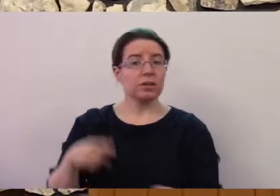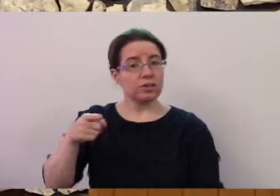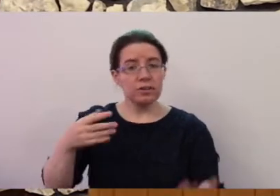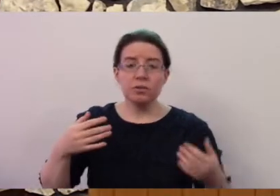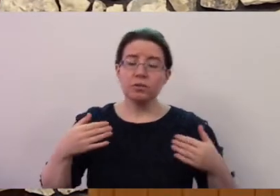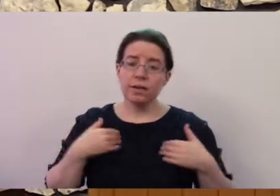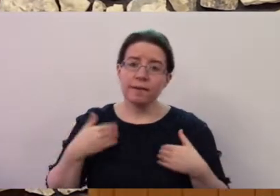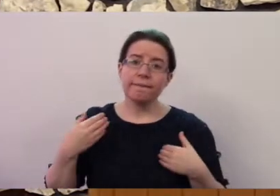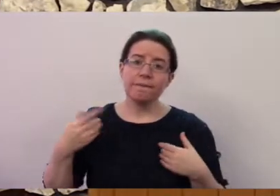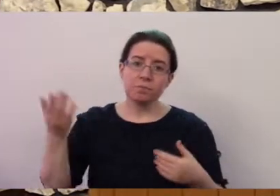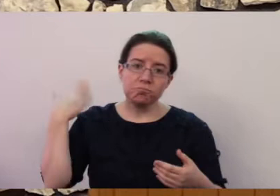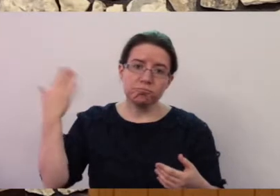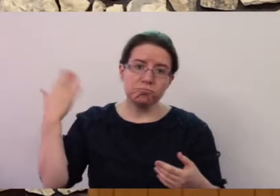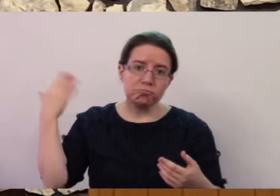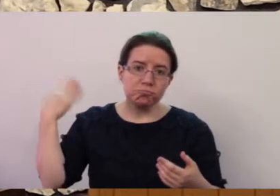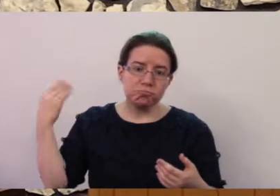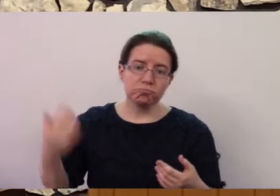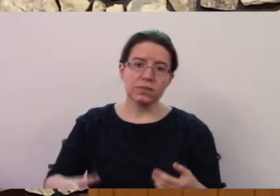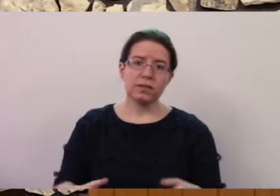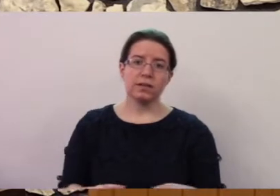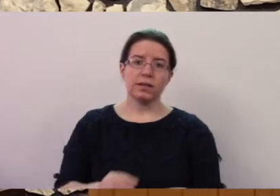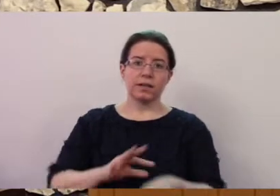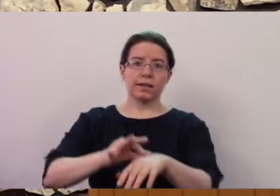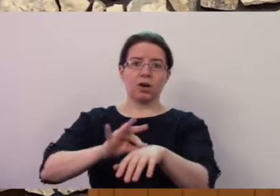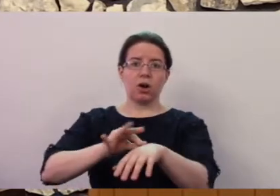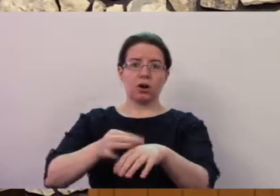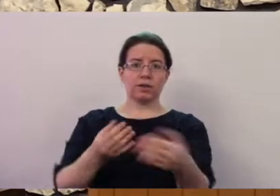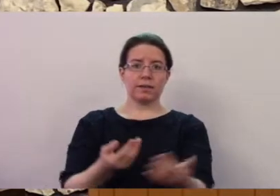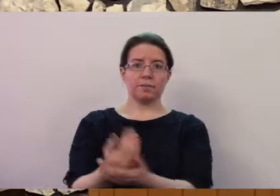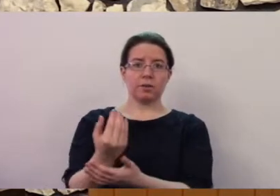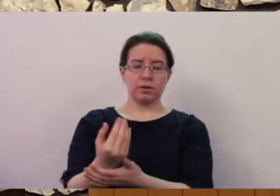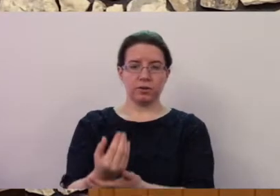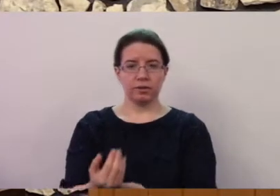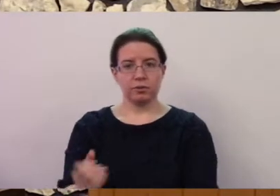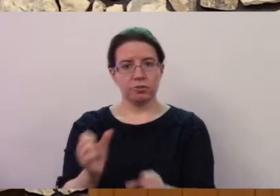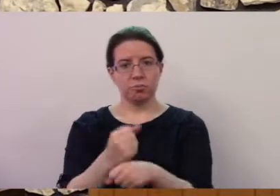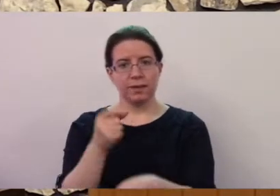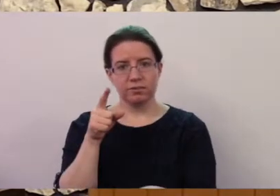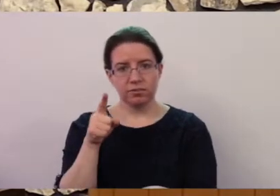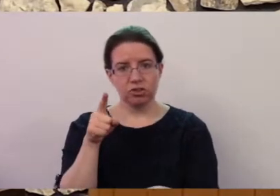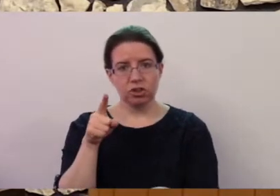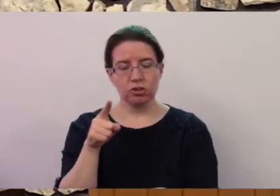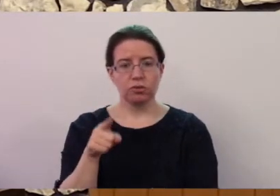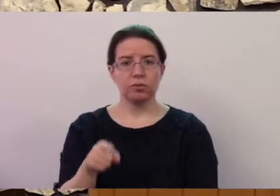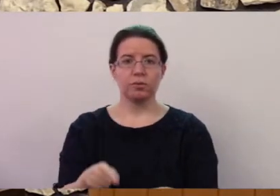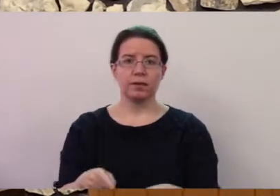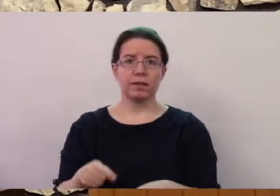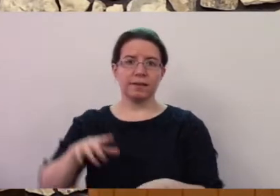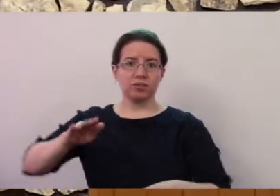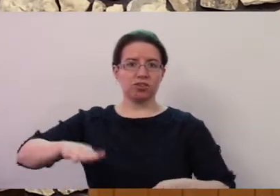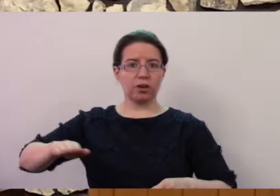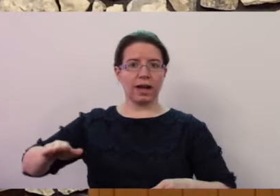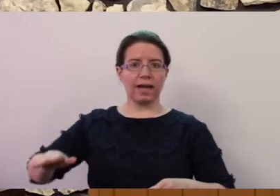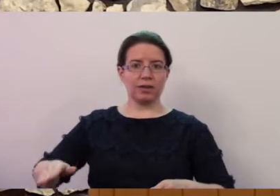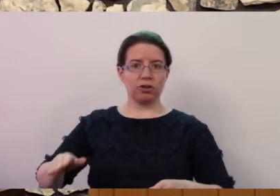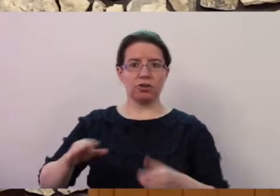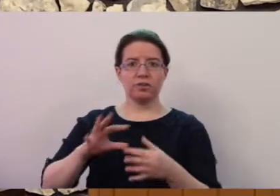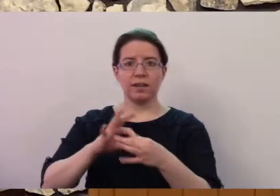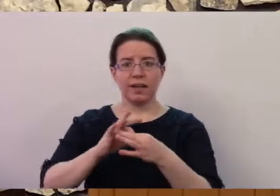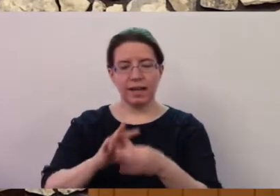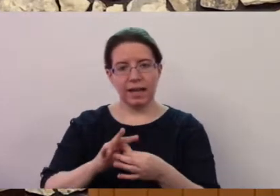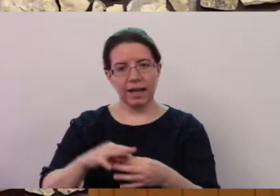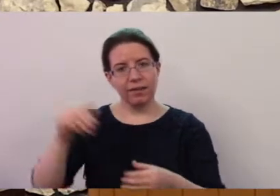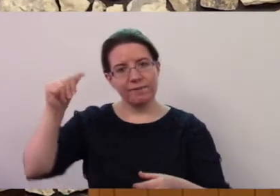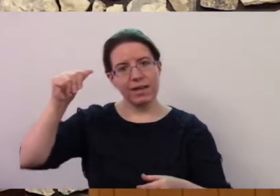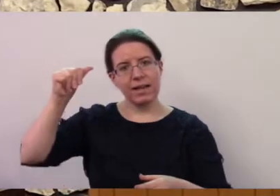earthly birth. And that came, you are a descendant of the first Adam, who was of the earth earthly. But